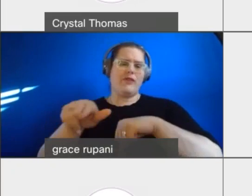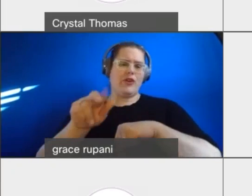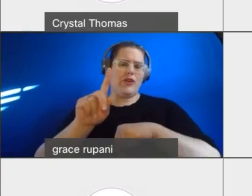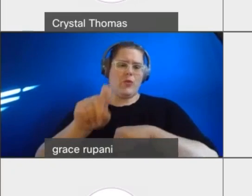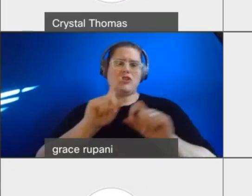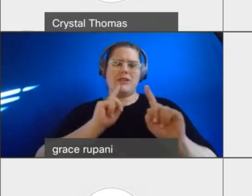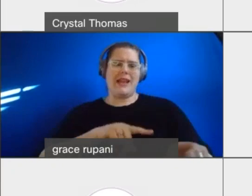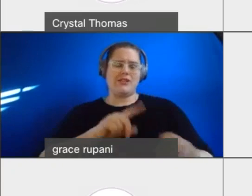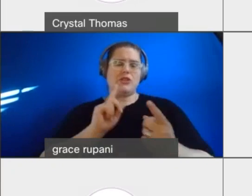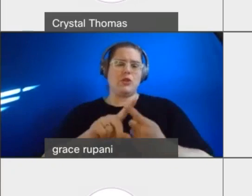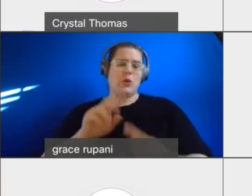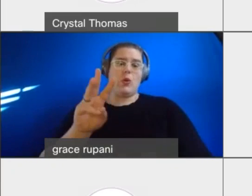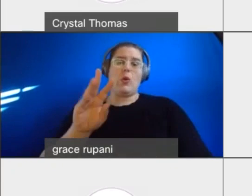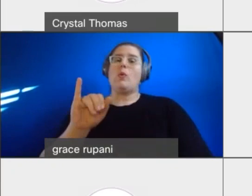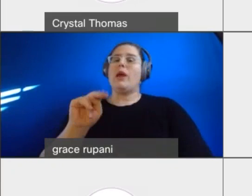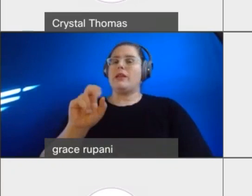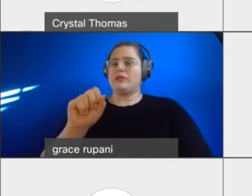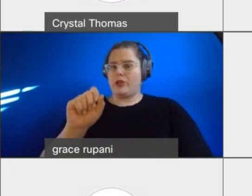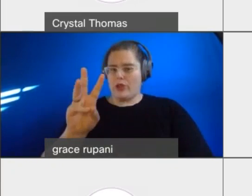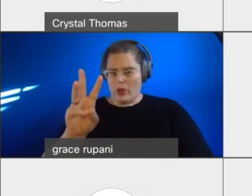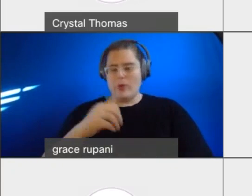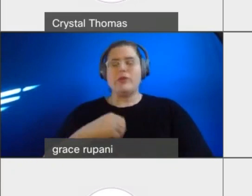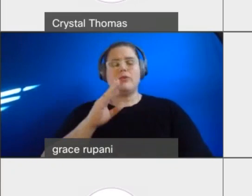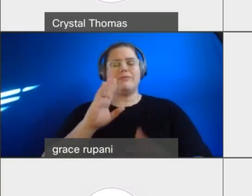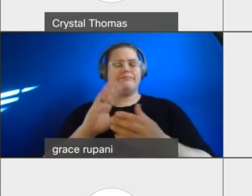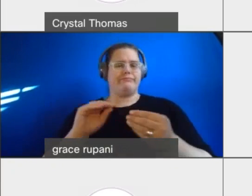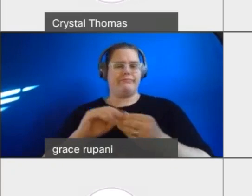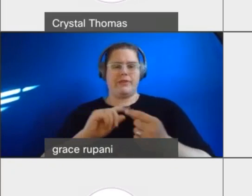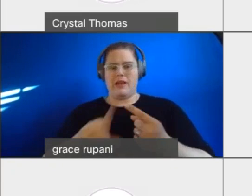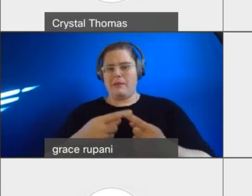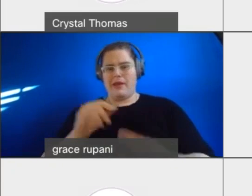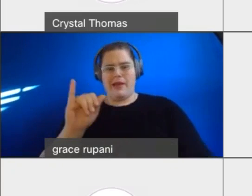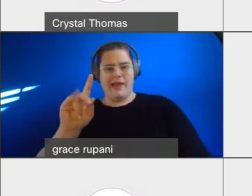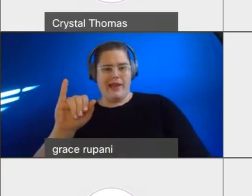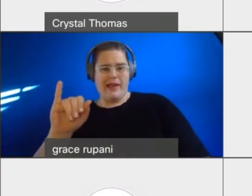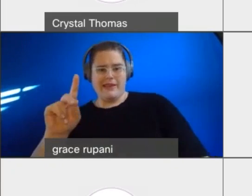appropriate IDS versus other particular services the person could be doing.